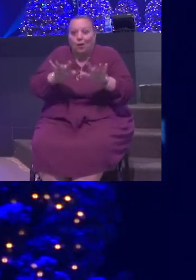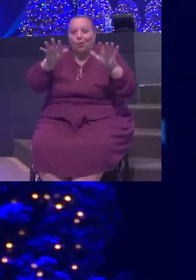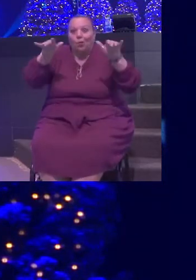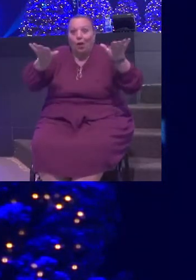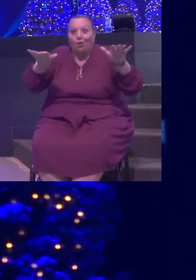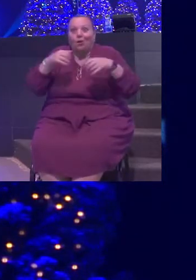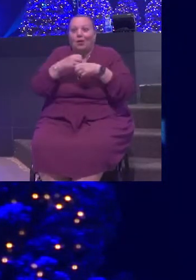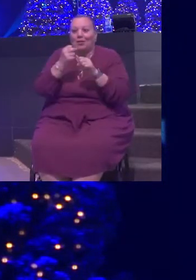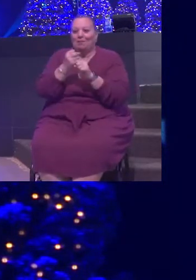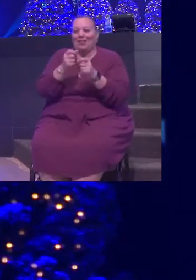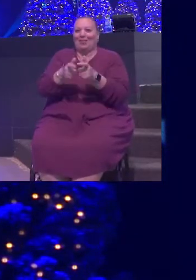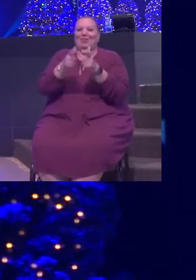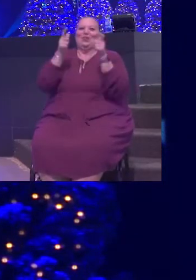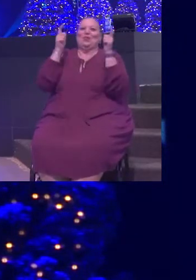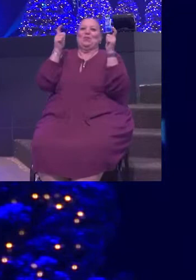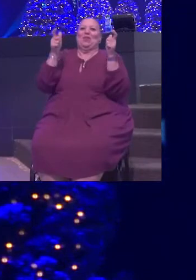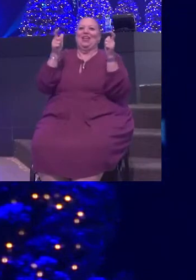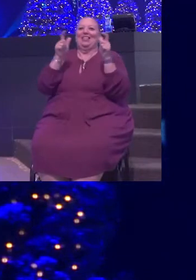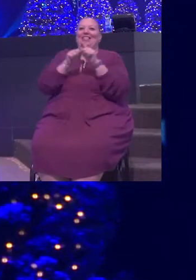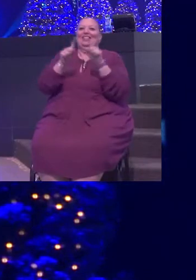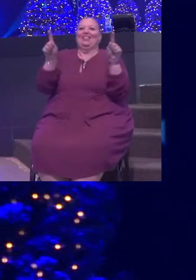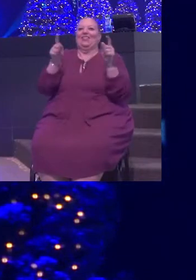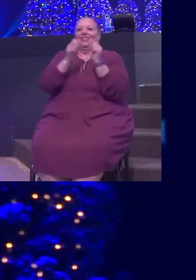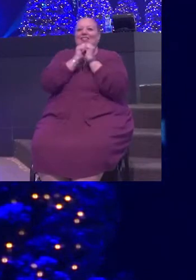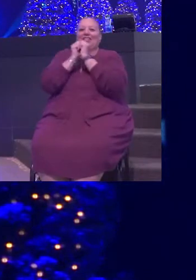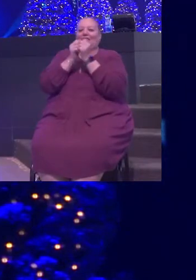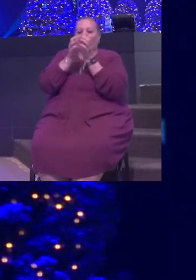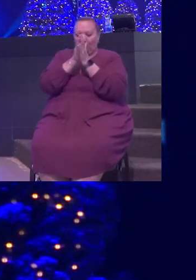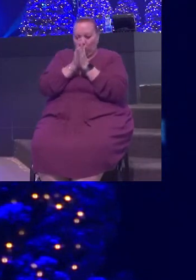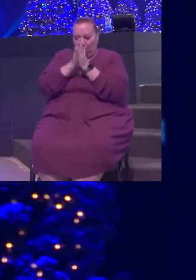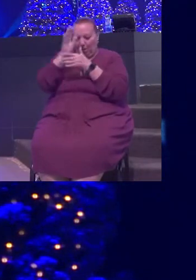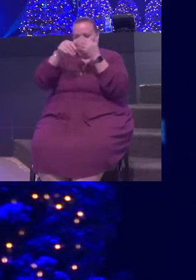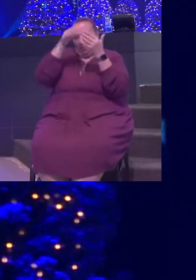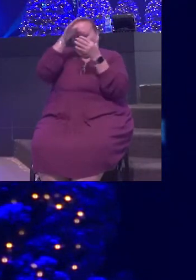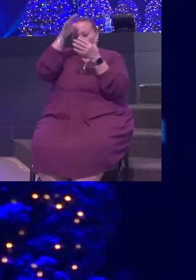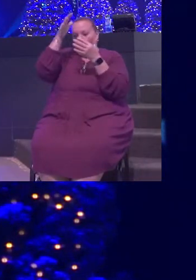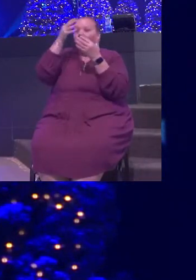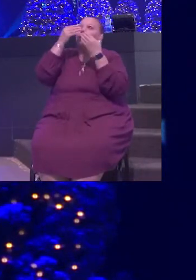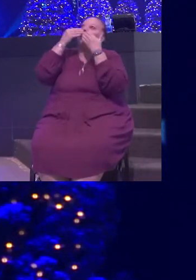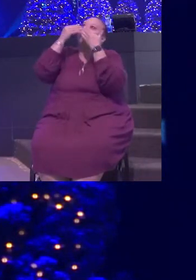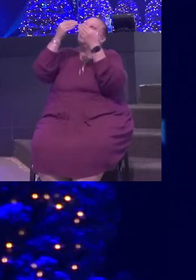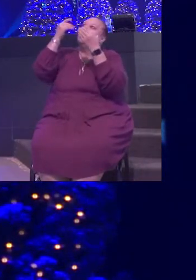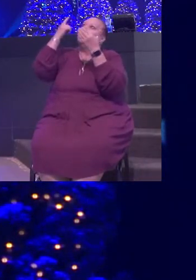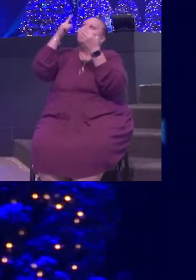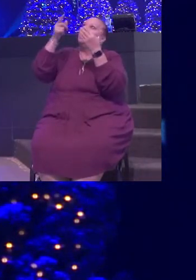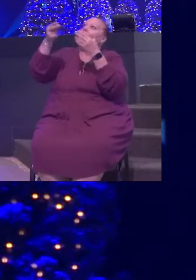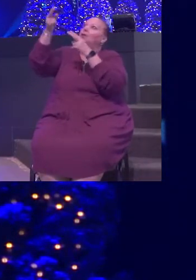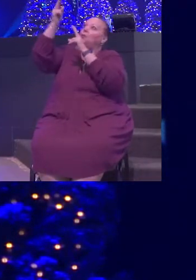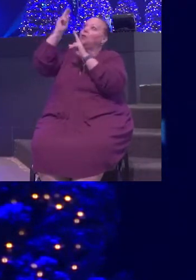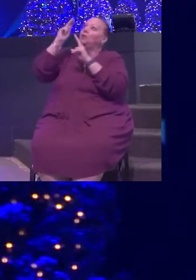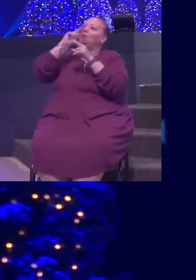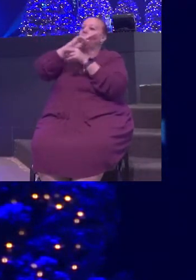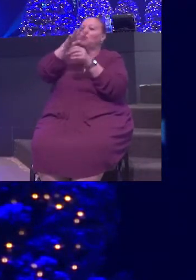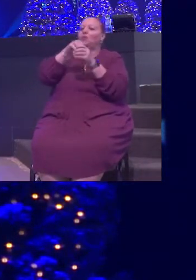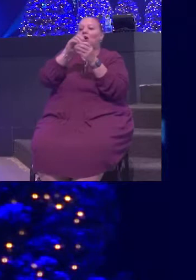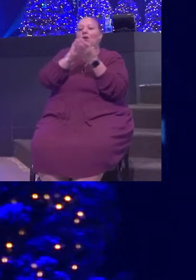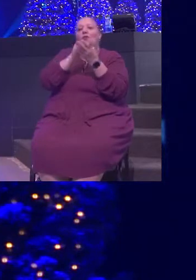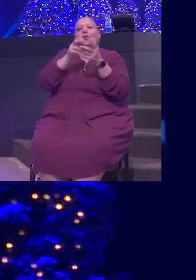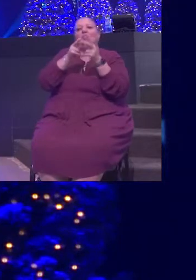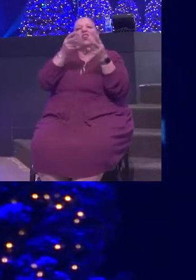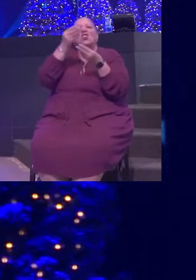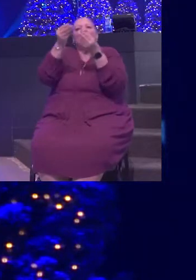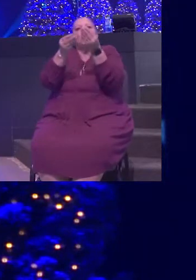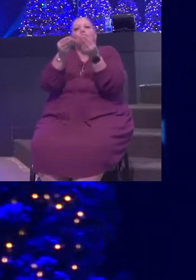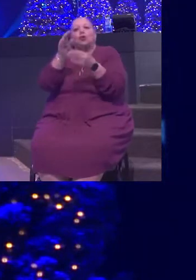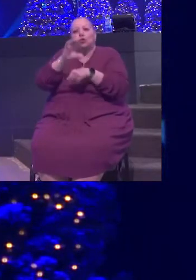and we've made a tremendous difference together. Let's pray. Heavenly Father, I thank you for the privilege that it is to be a part of a very generous